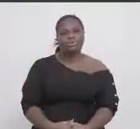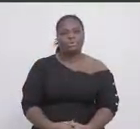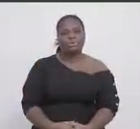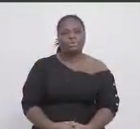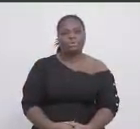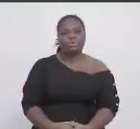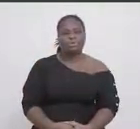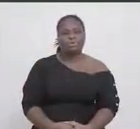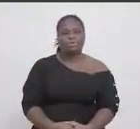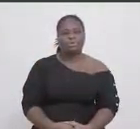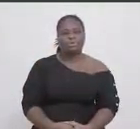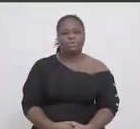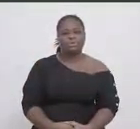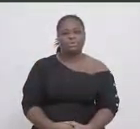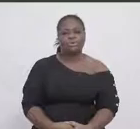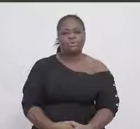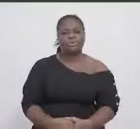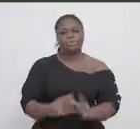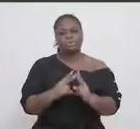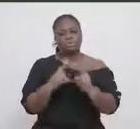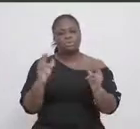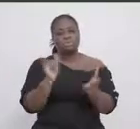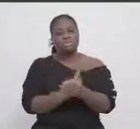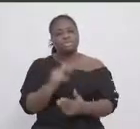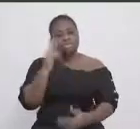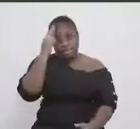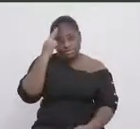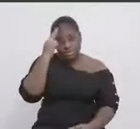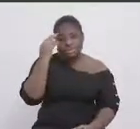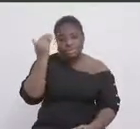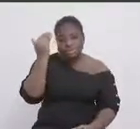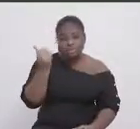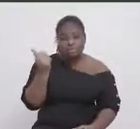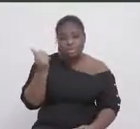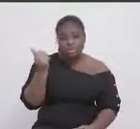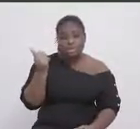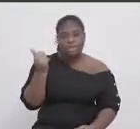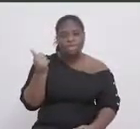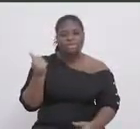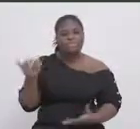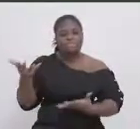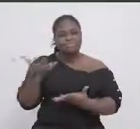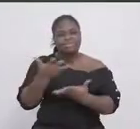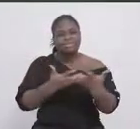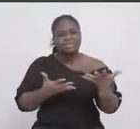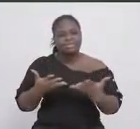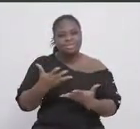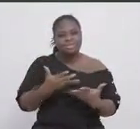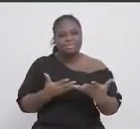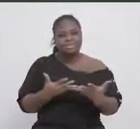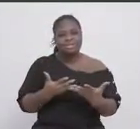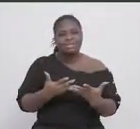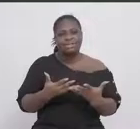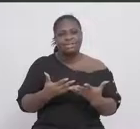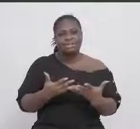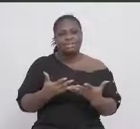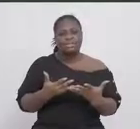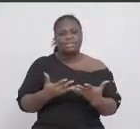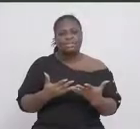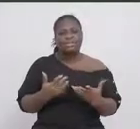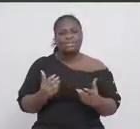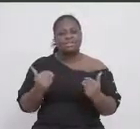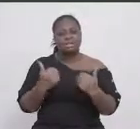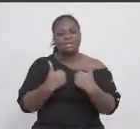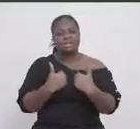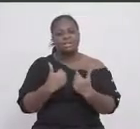would want to solve. So maybe that is the reason why you have to engage to code, to solve that